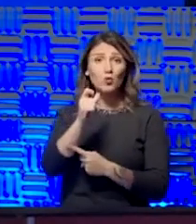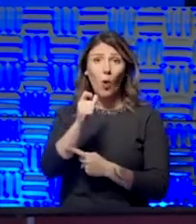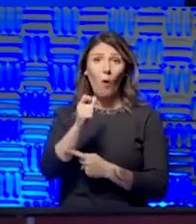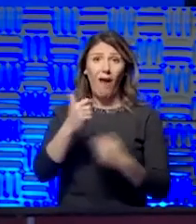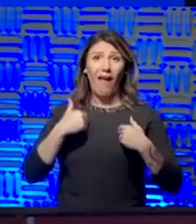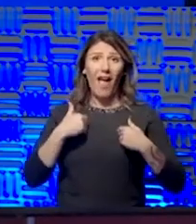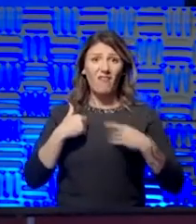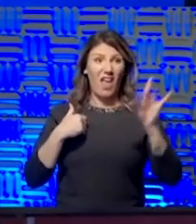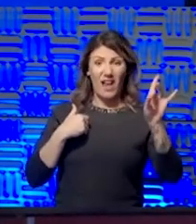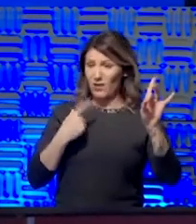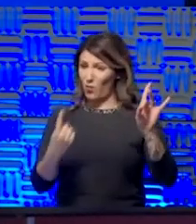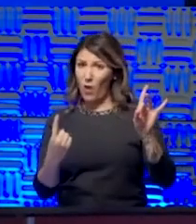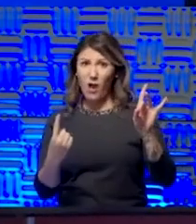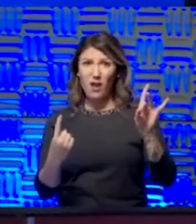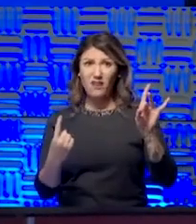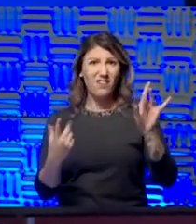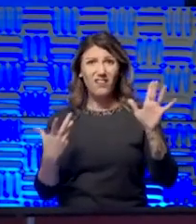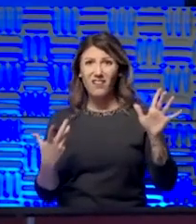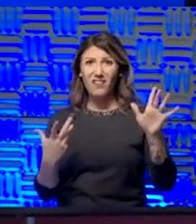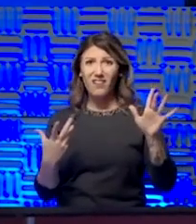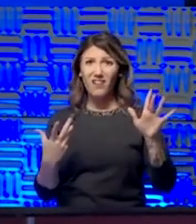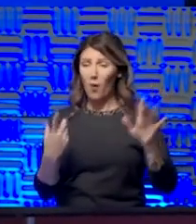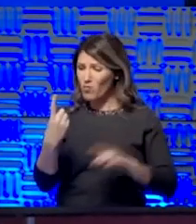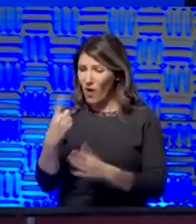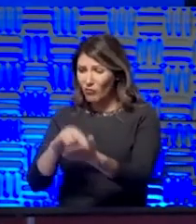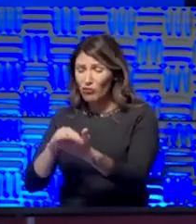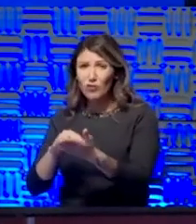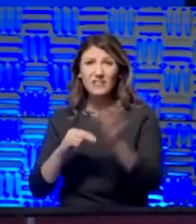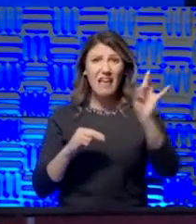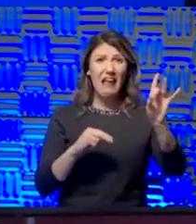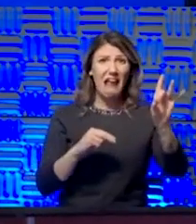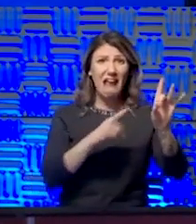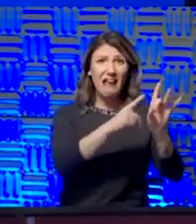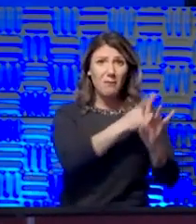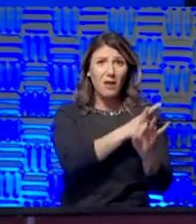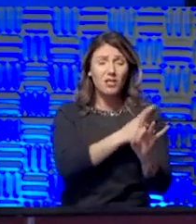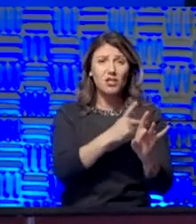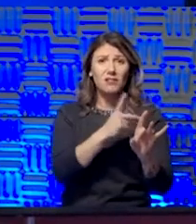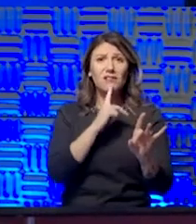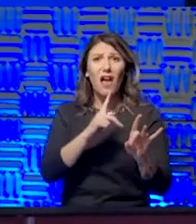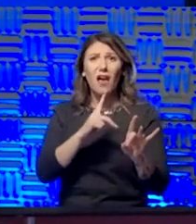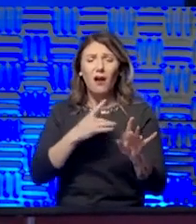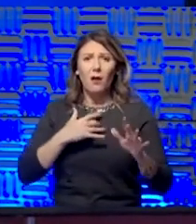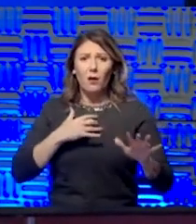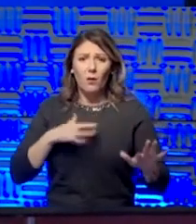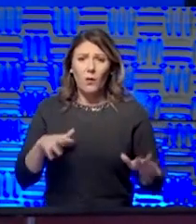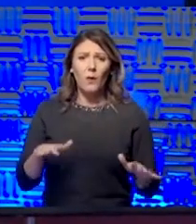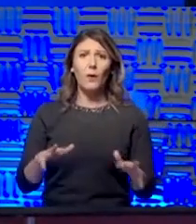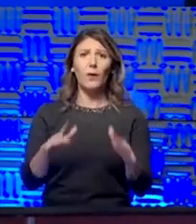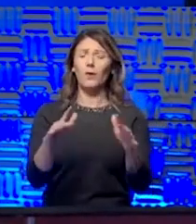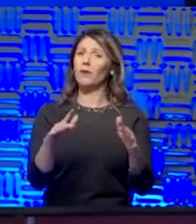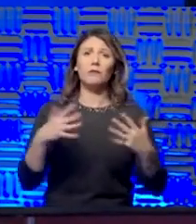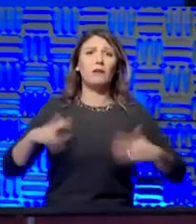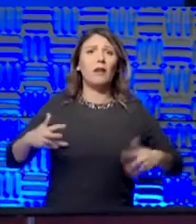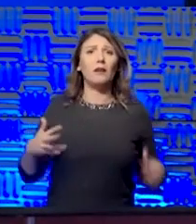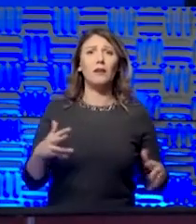I'm an ICU doctor. That puts chills in my heart. We can do better than that.